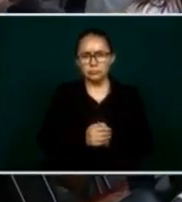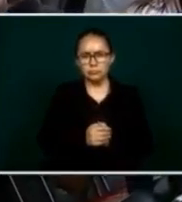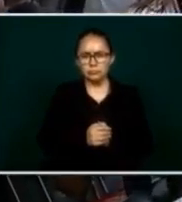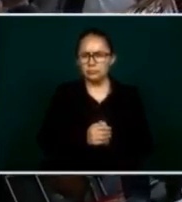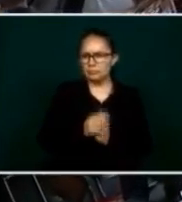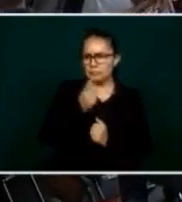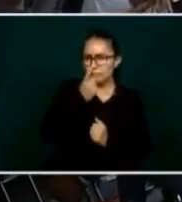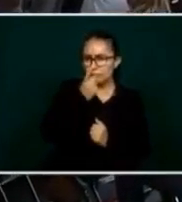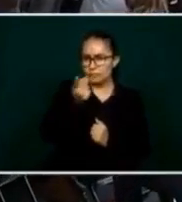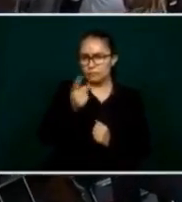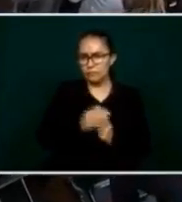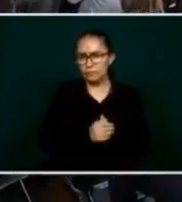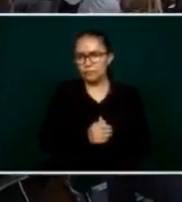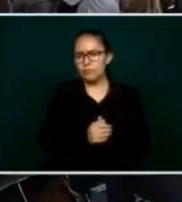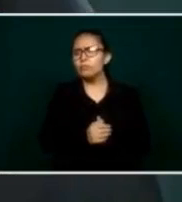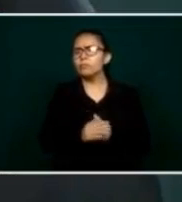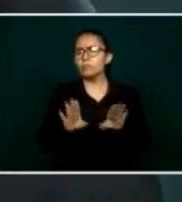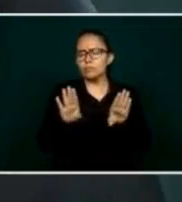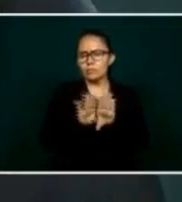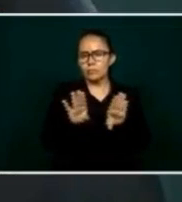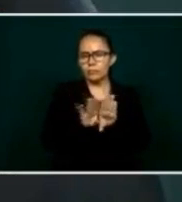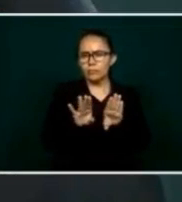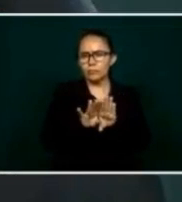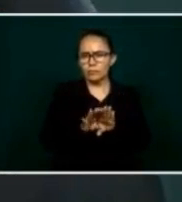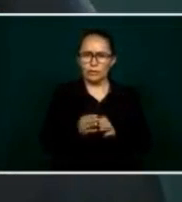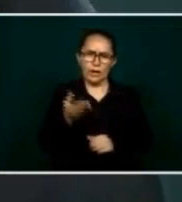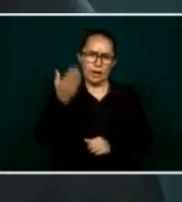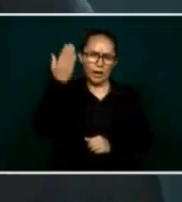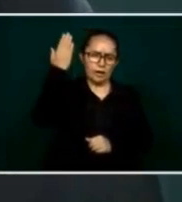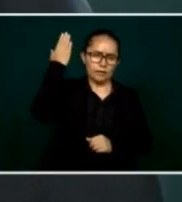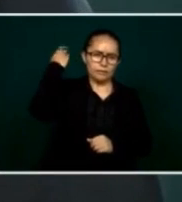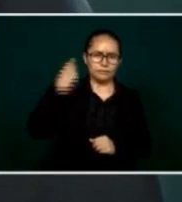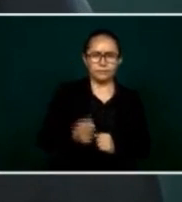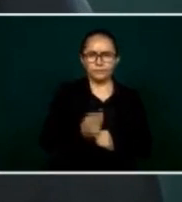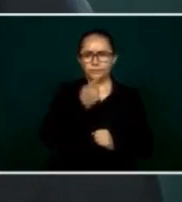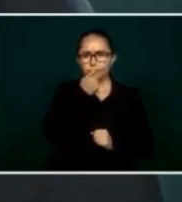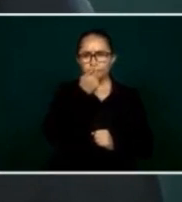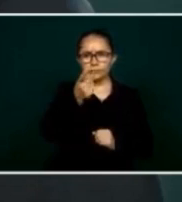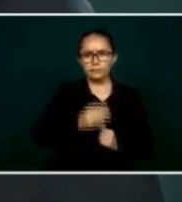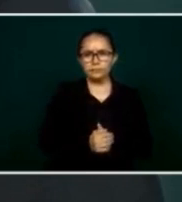Señalar, como lo ha mencionado,